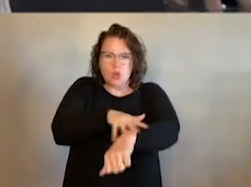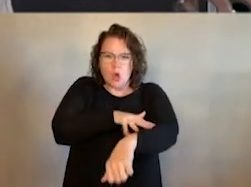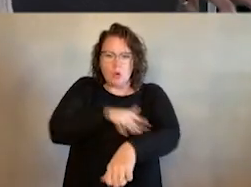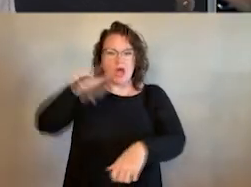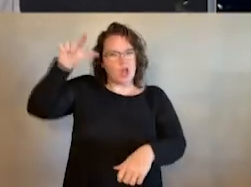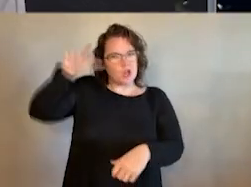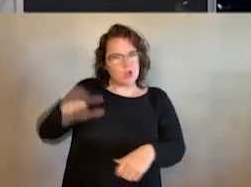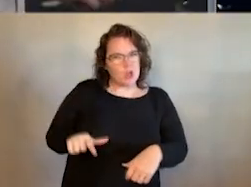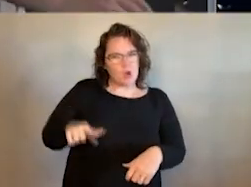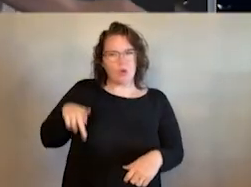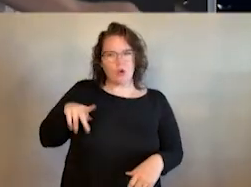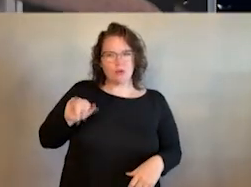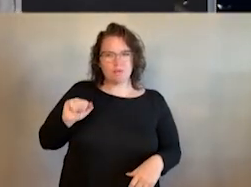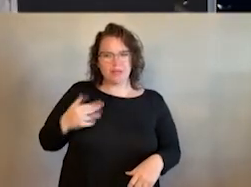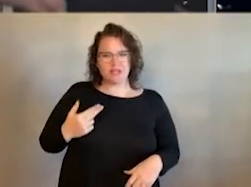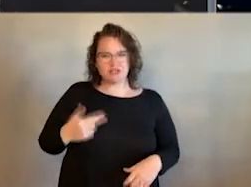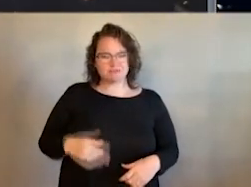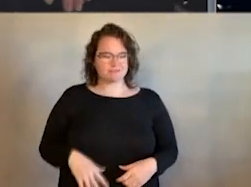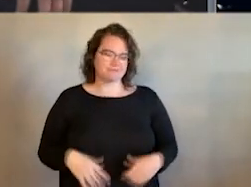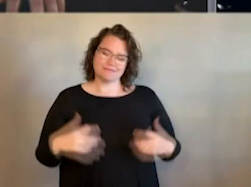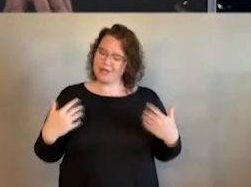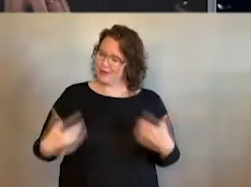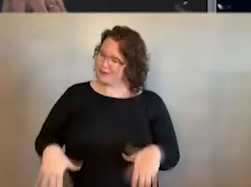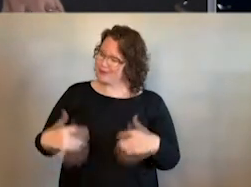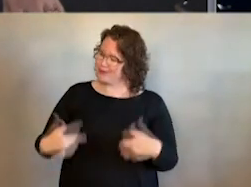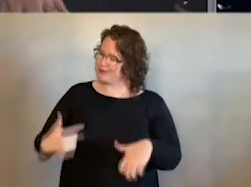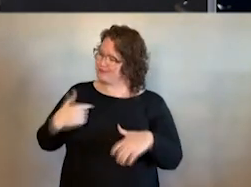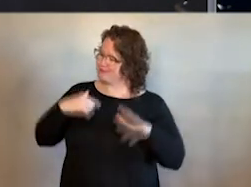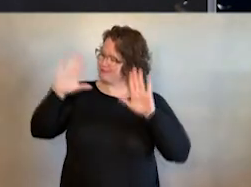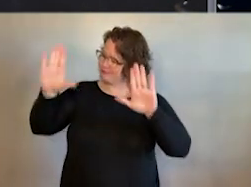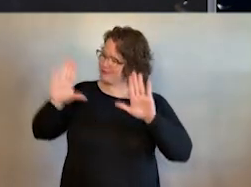I'm such a great scientist.